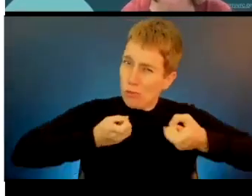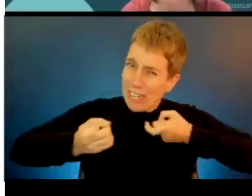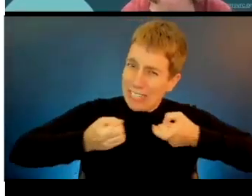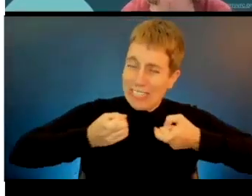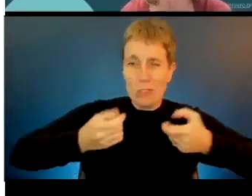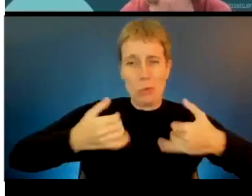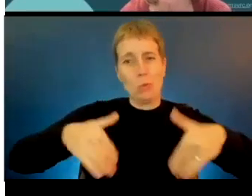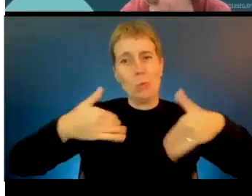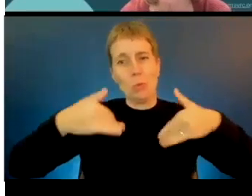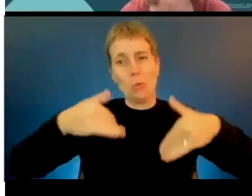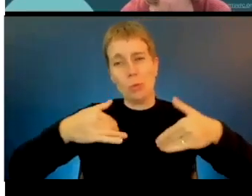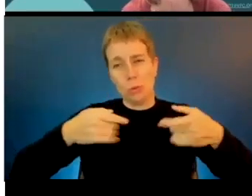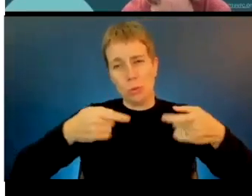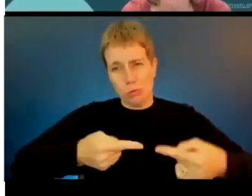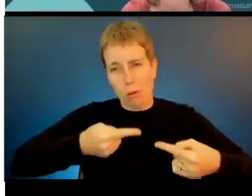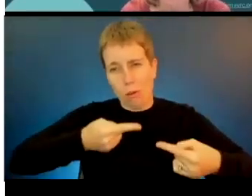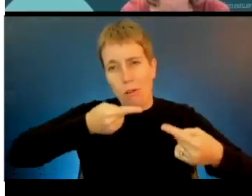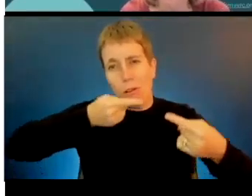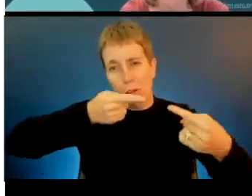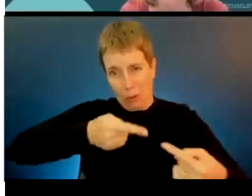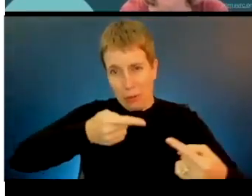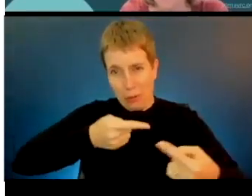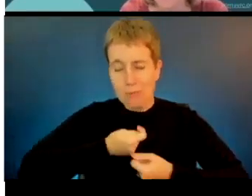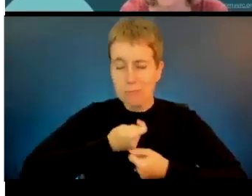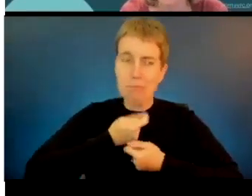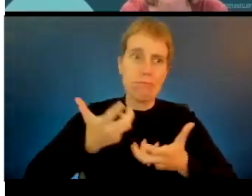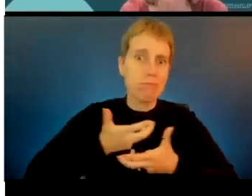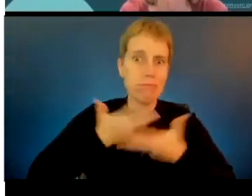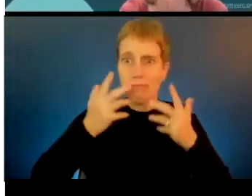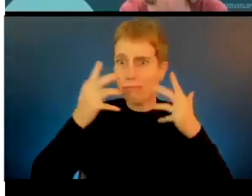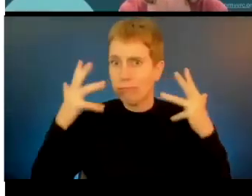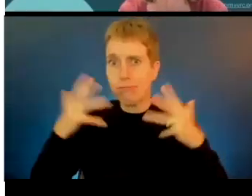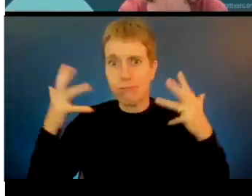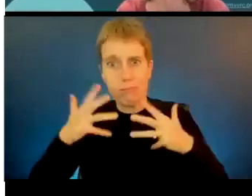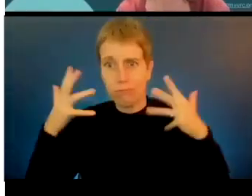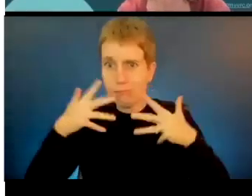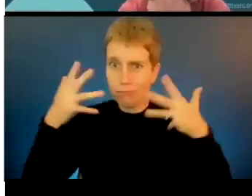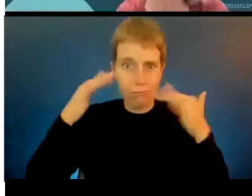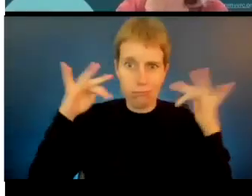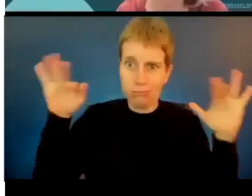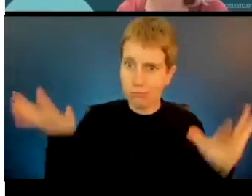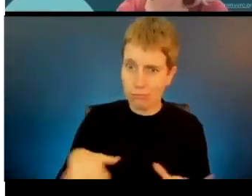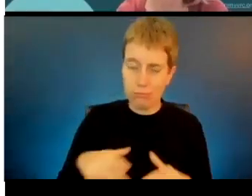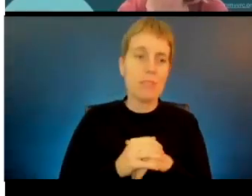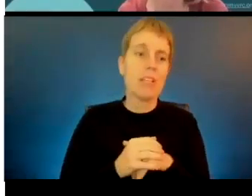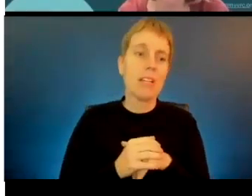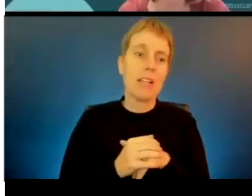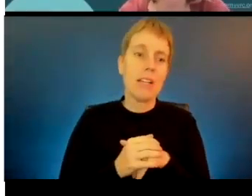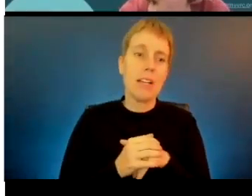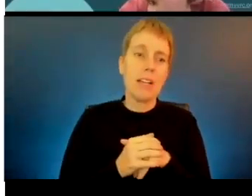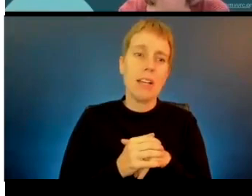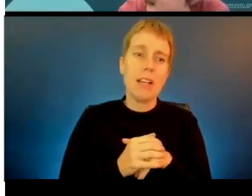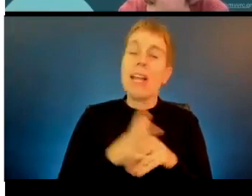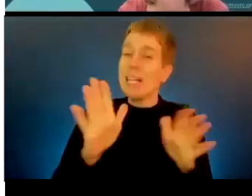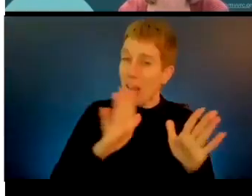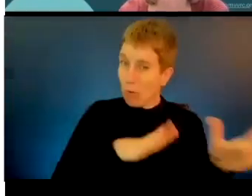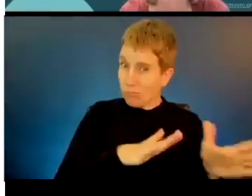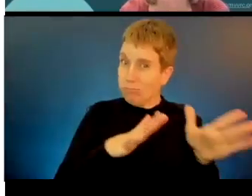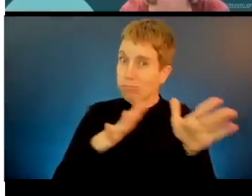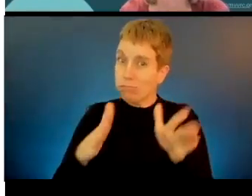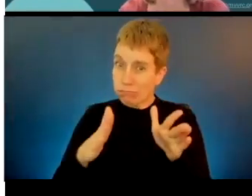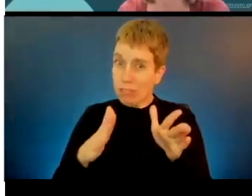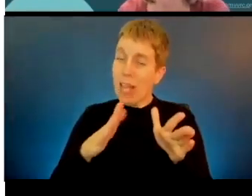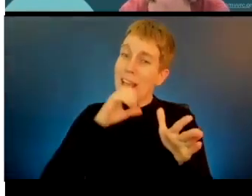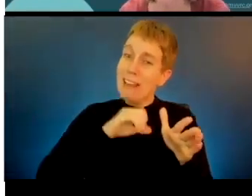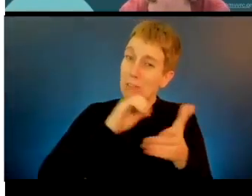different sense of or type of presentation. So among school age kids who are more able to talk about their thoughts, you may hear them